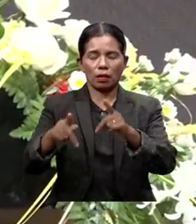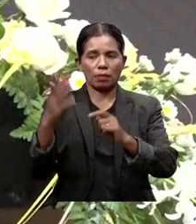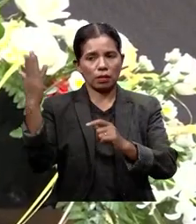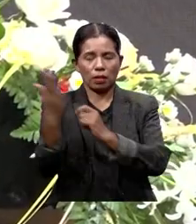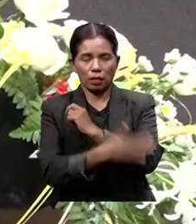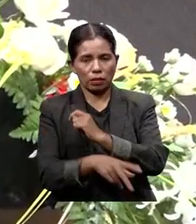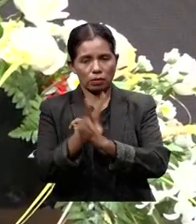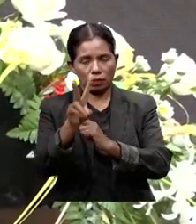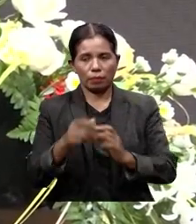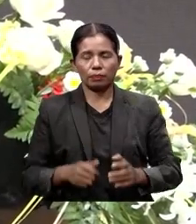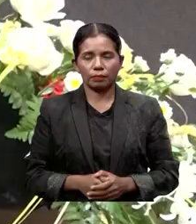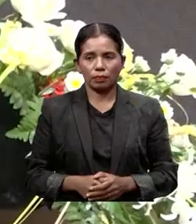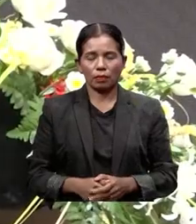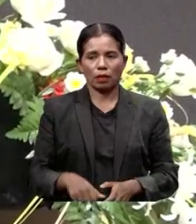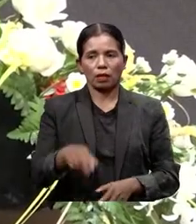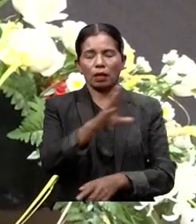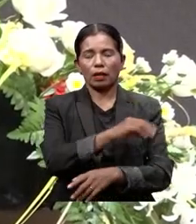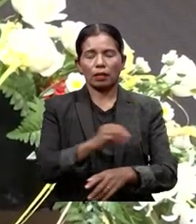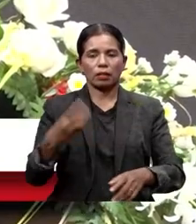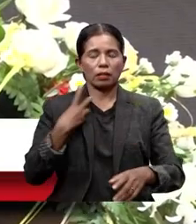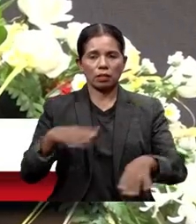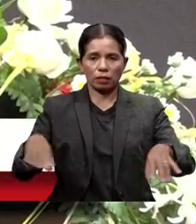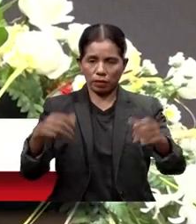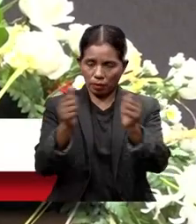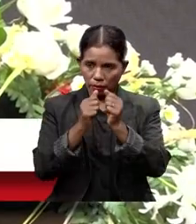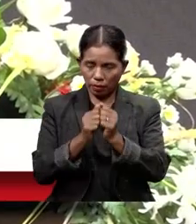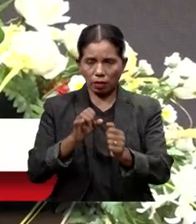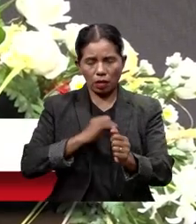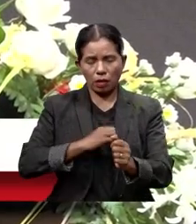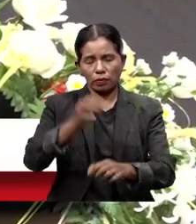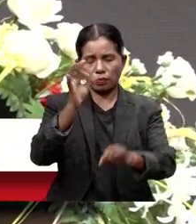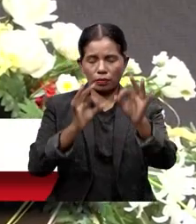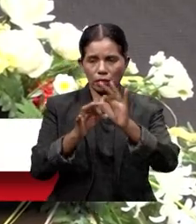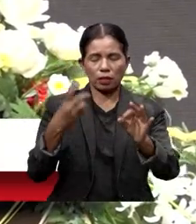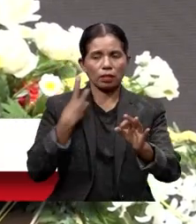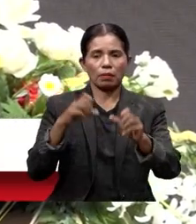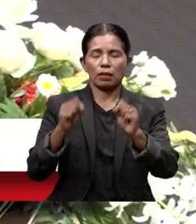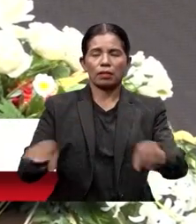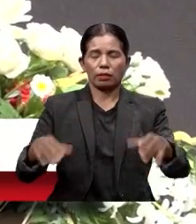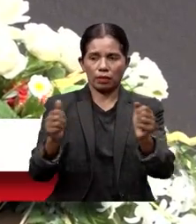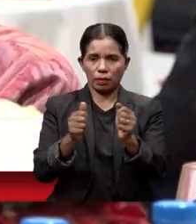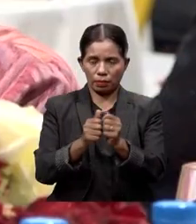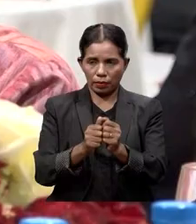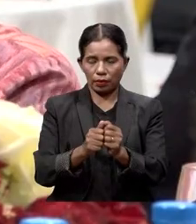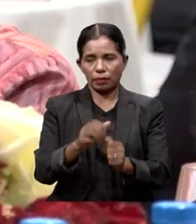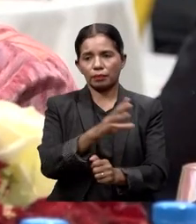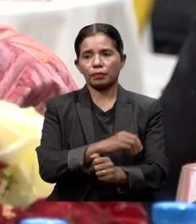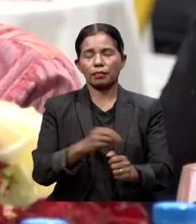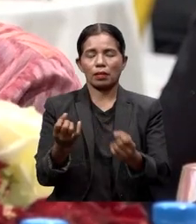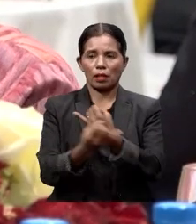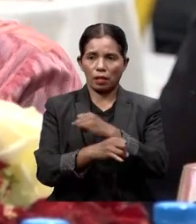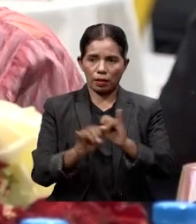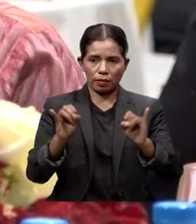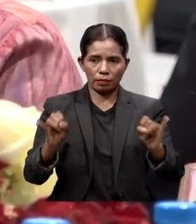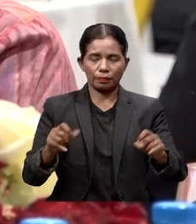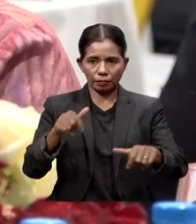rua. United, we prosper together. I hope enjoy this evening. A fim Timor-Leste restaura a